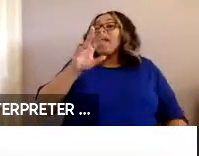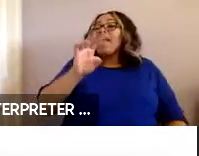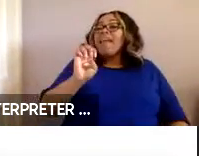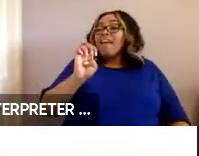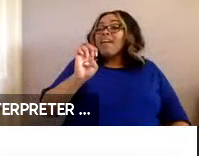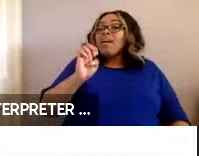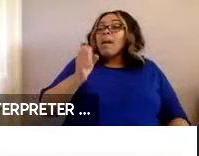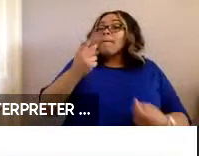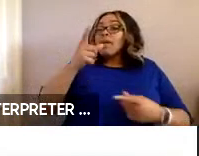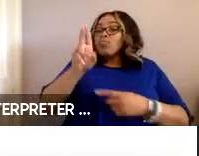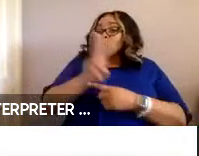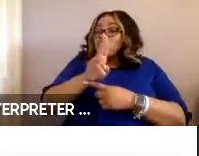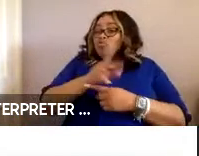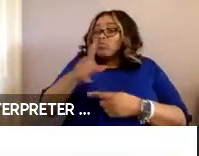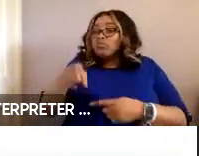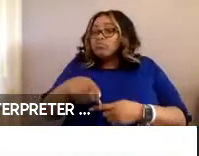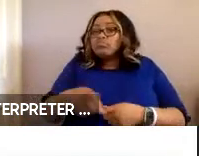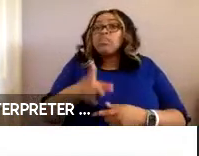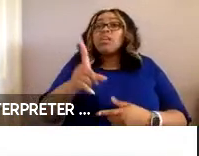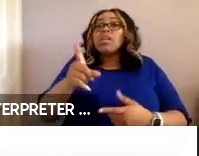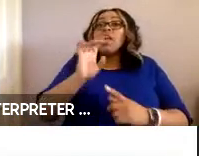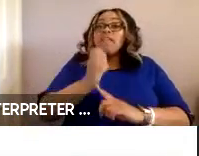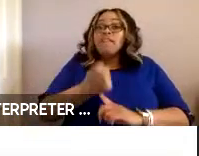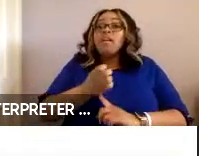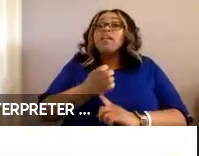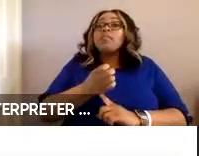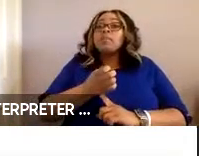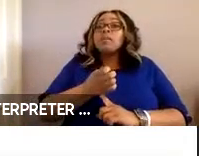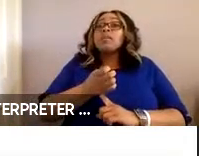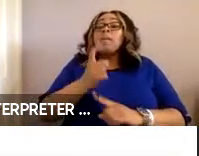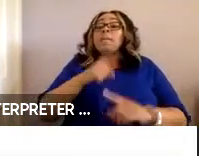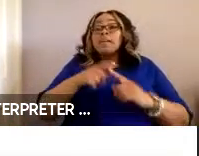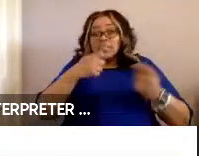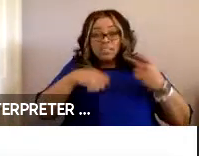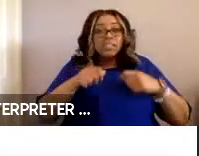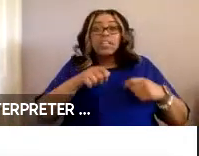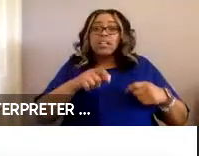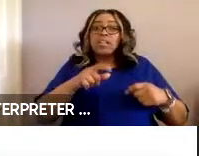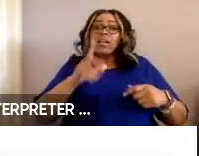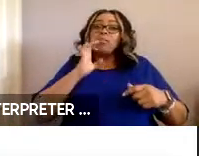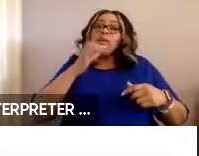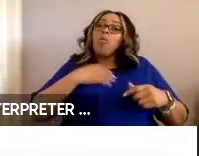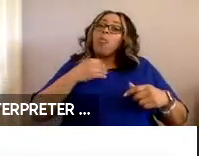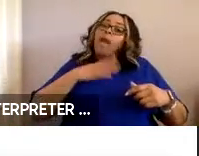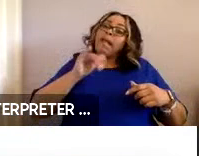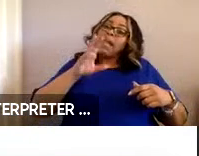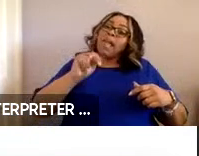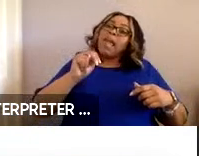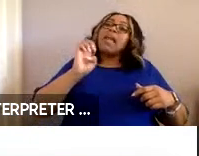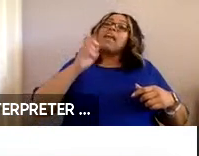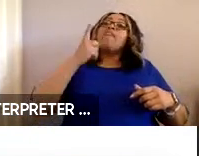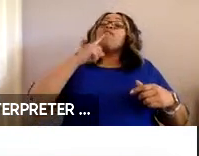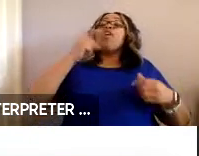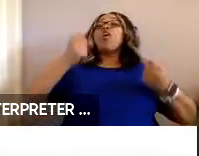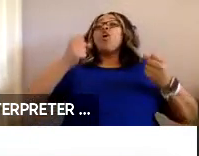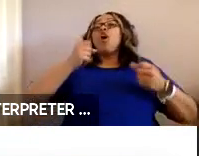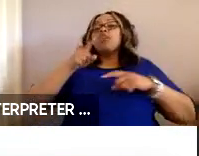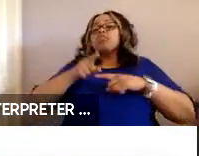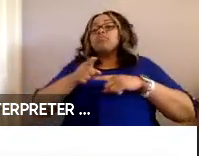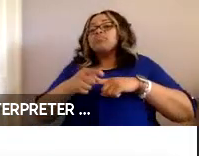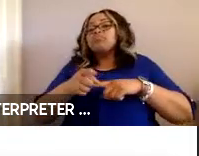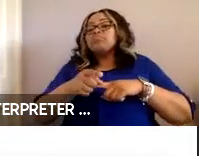people use to navigate obstacles in their environments, but instead it would be a white cane for the vehicle to